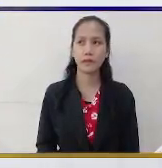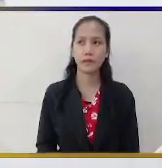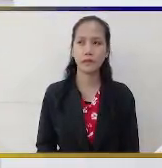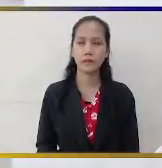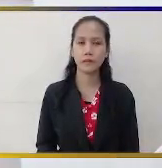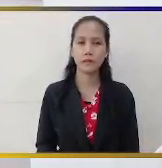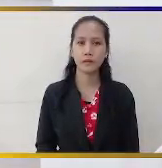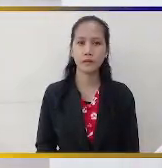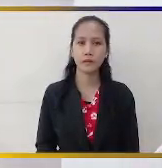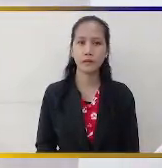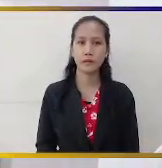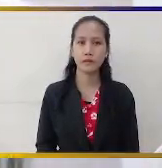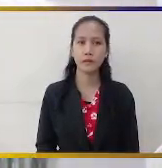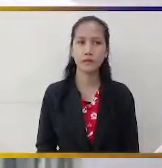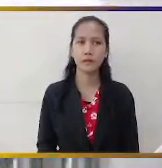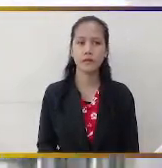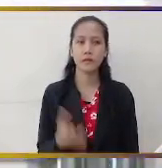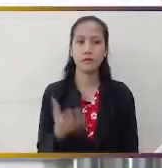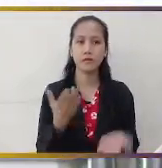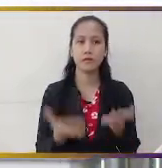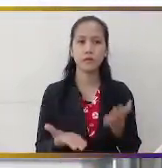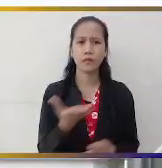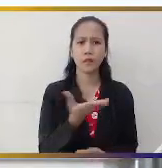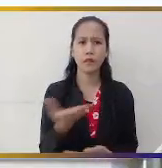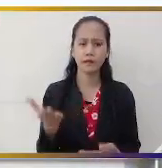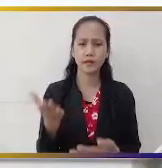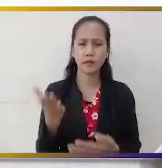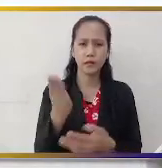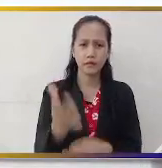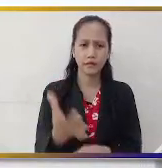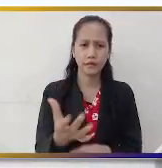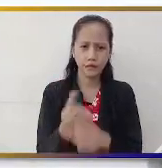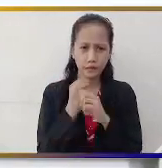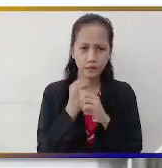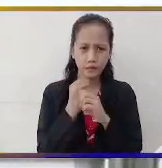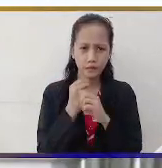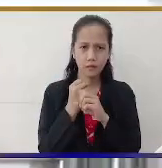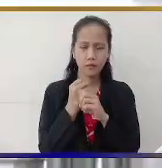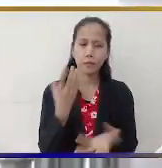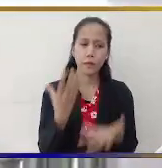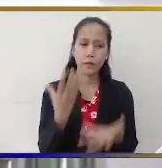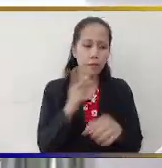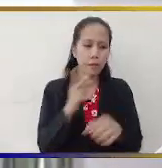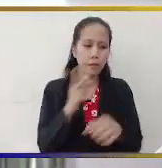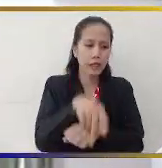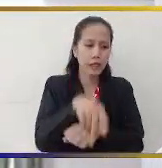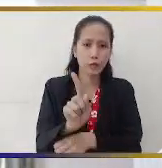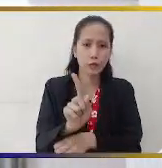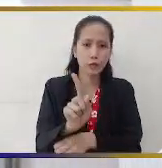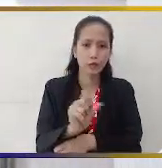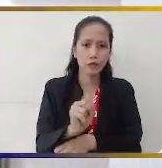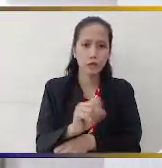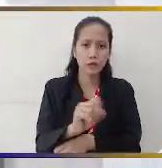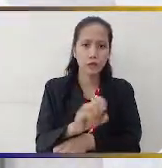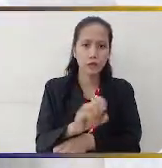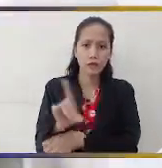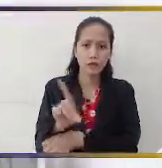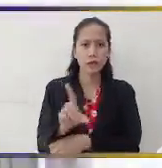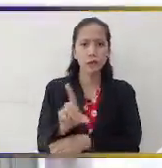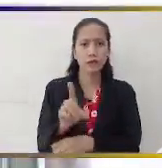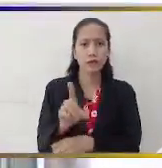sow. You sow 3 seeds, you get 1,000 seeds. Amen. You take the seeds out of an apple, you plant it, you